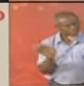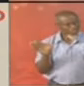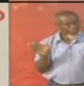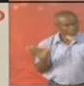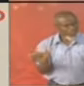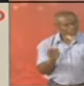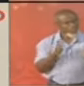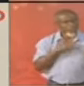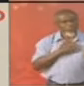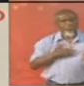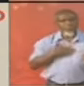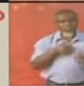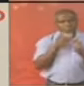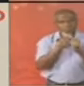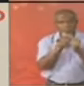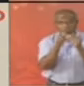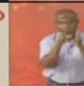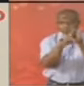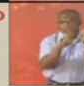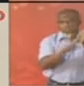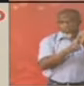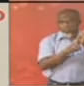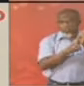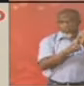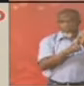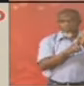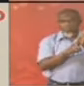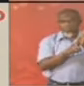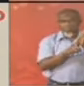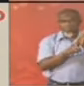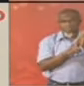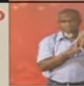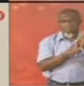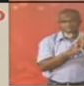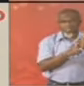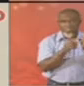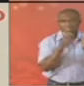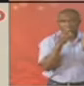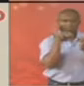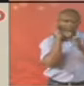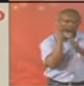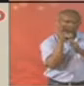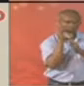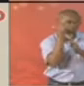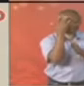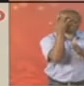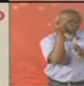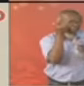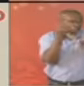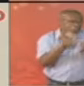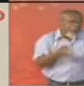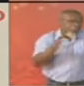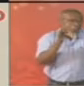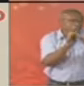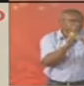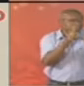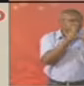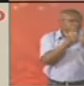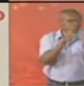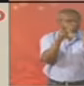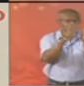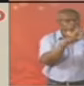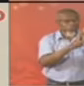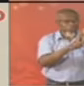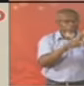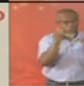decision making and to provide the information on why the decisions that we're suggesting are the sensible ones. Provide the evidence on